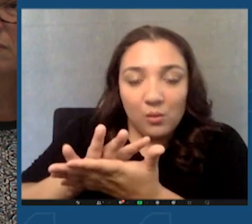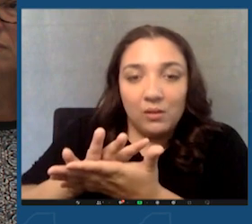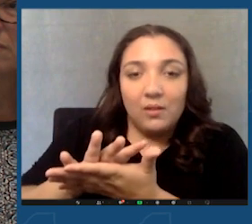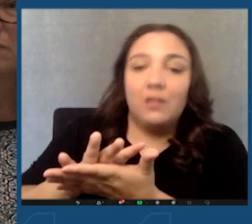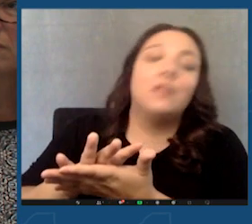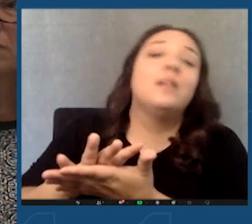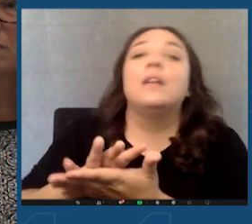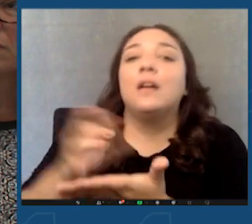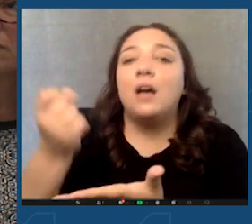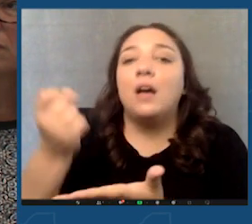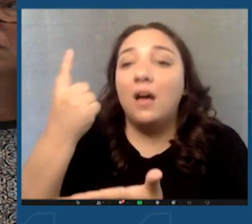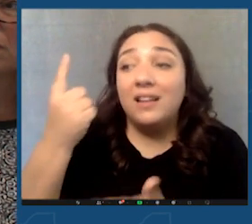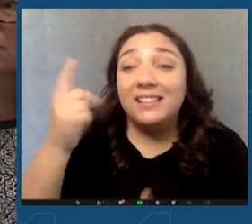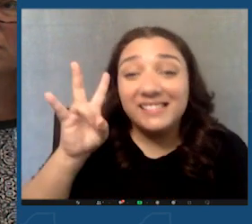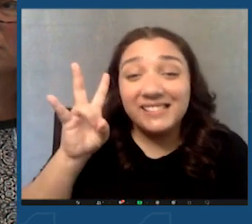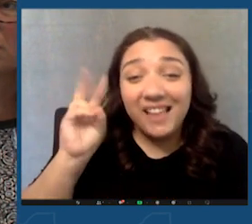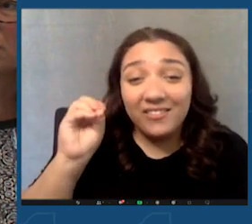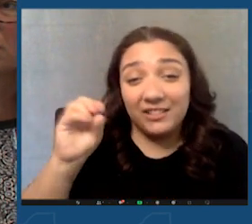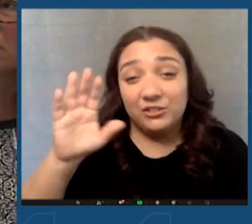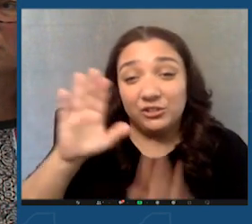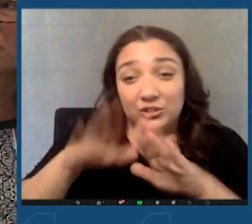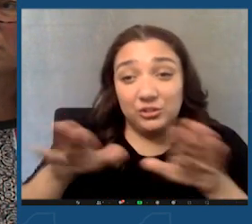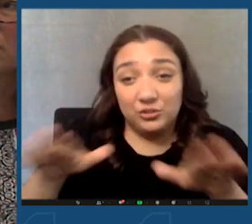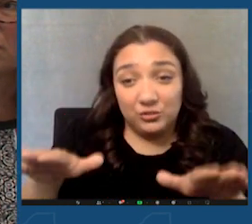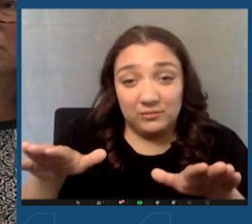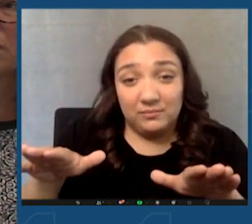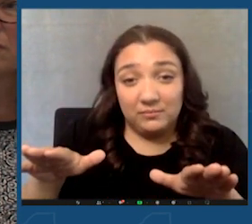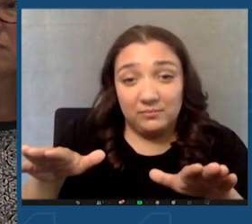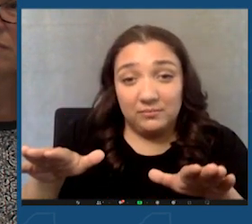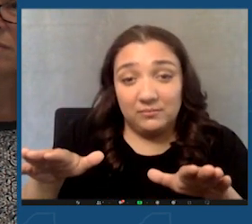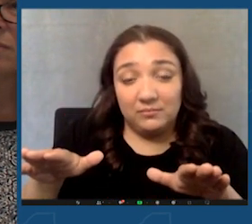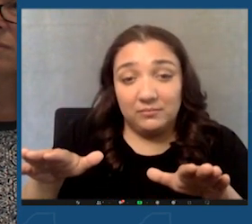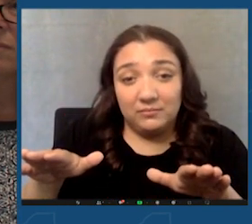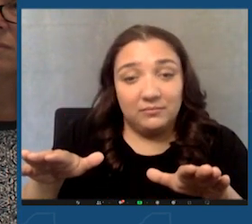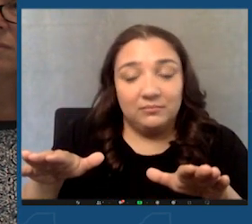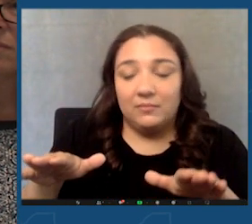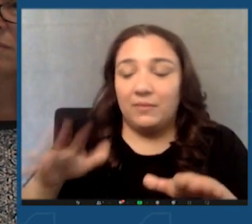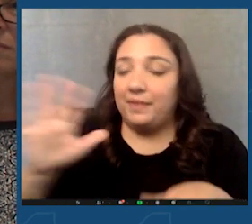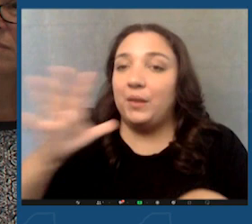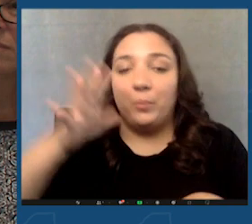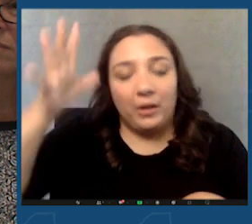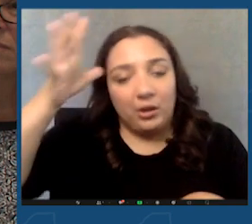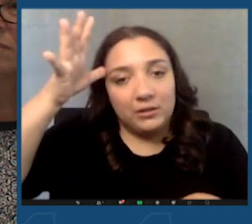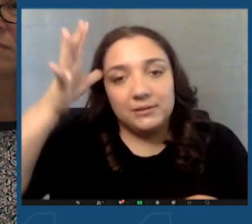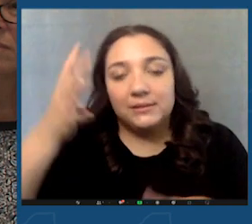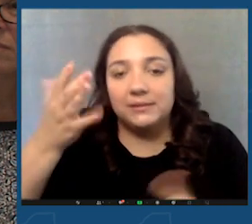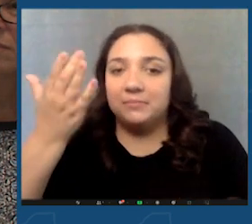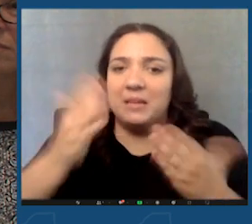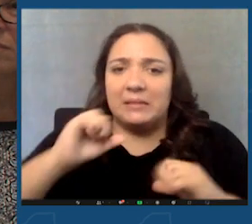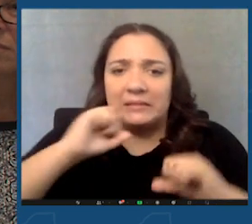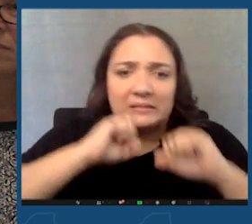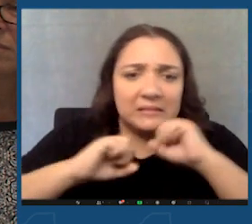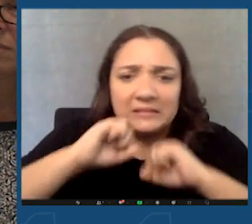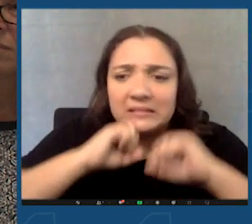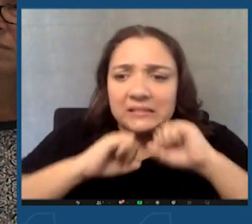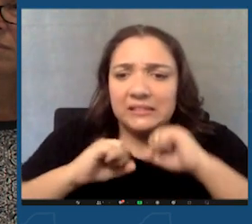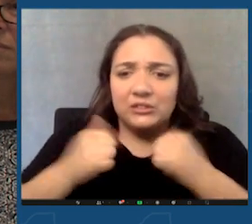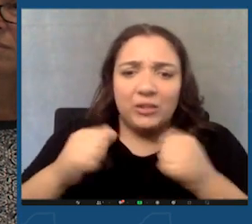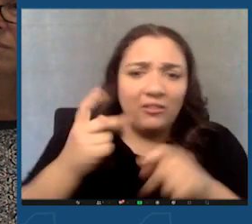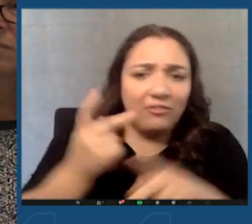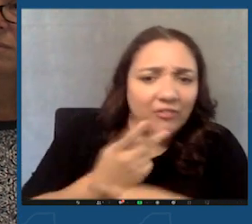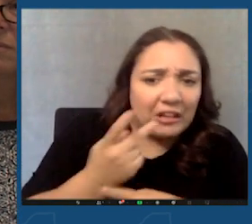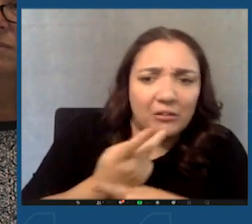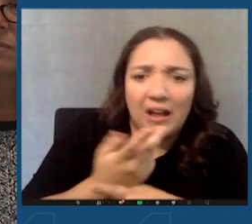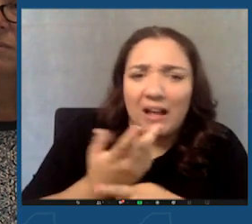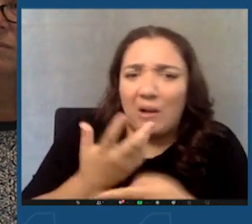70 children who parents struggle with activities for them while they may be at work,